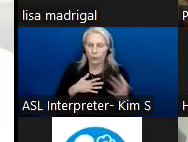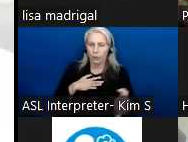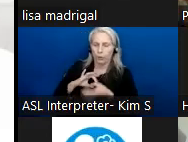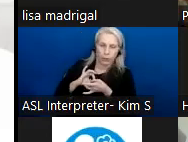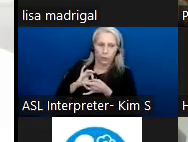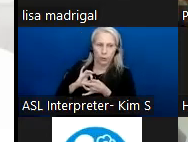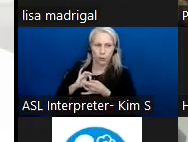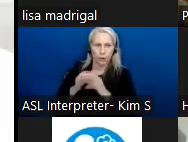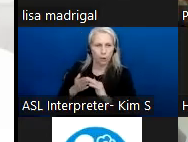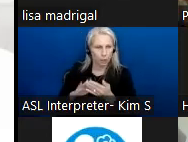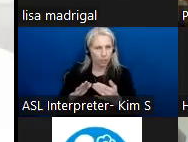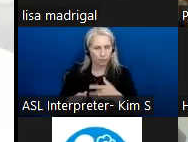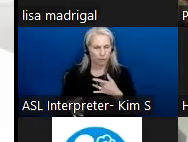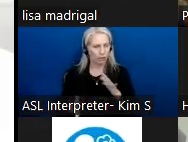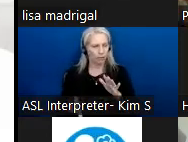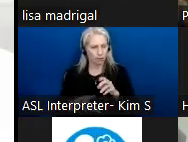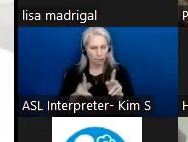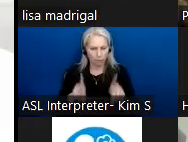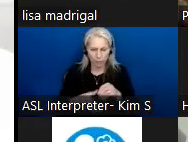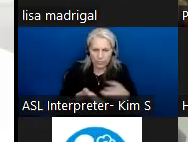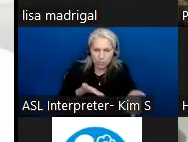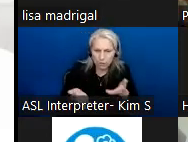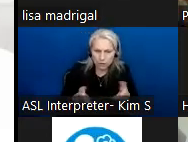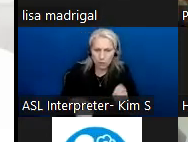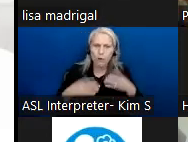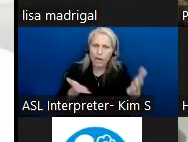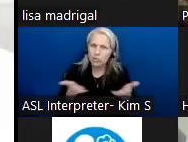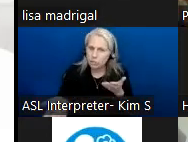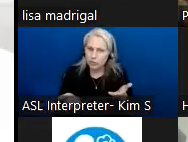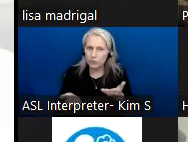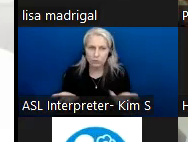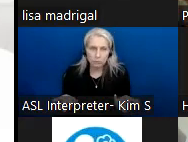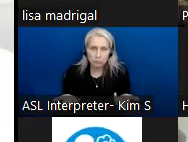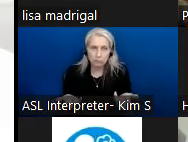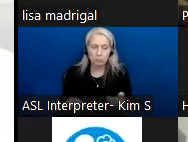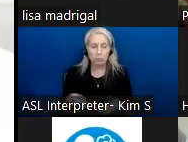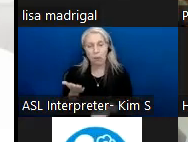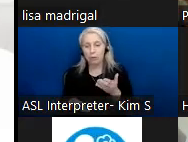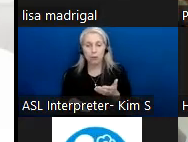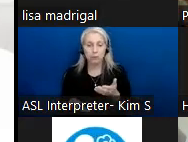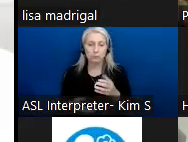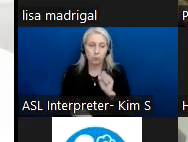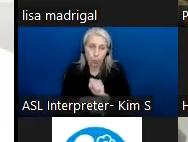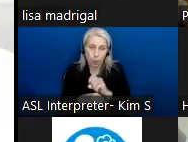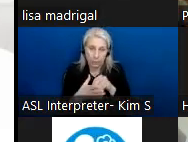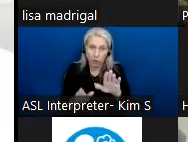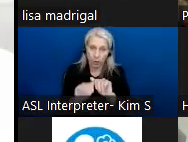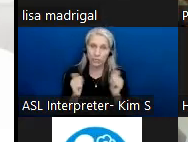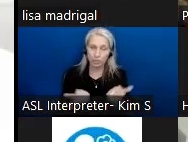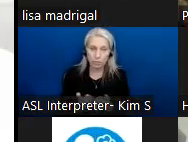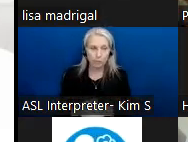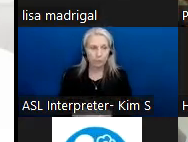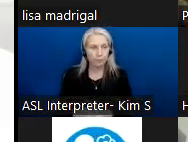because people who are in services or maybe providing services, their artwork may be in your agency. The creation